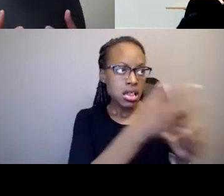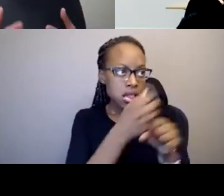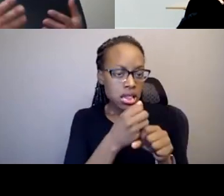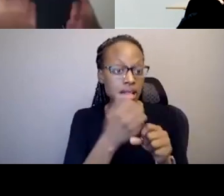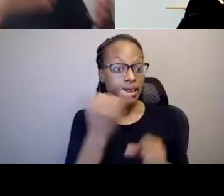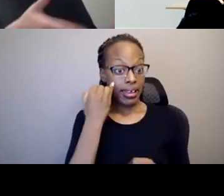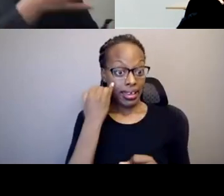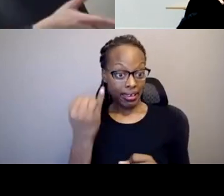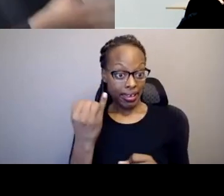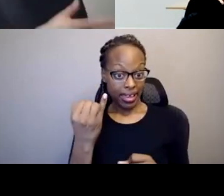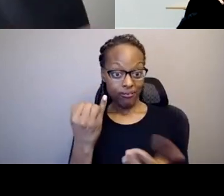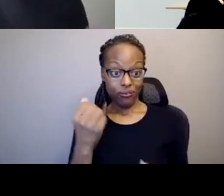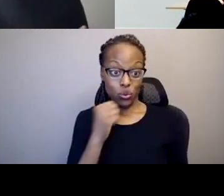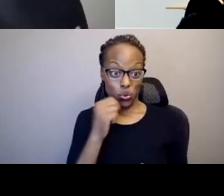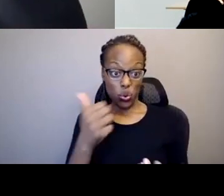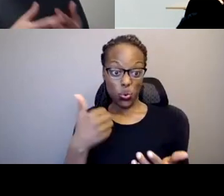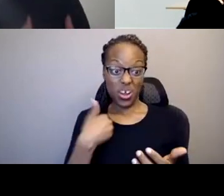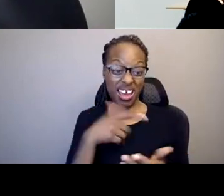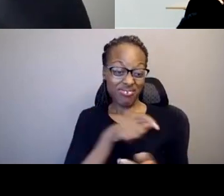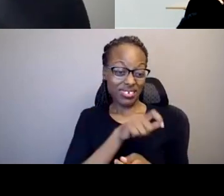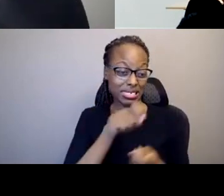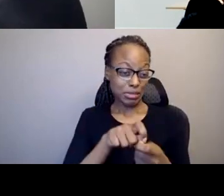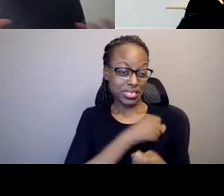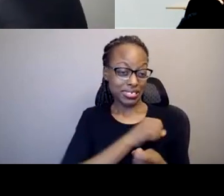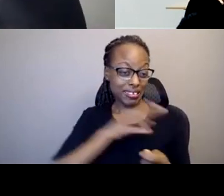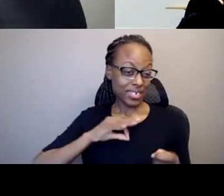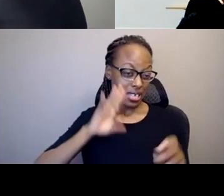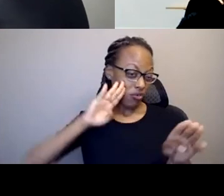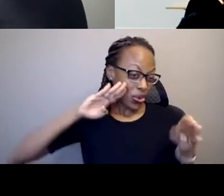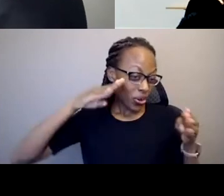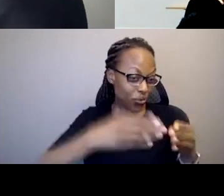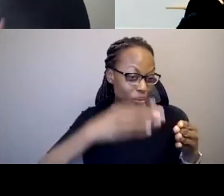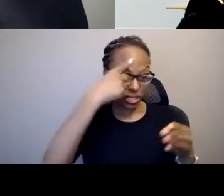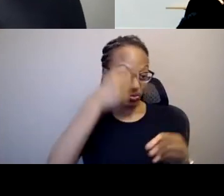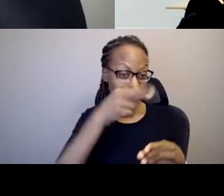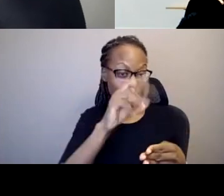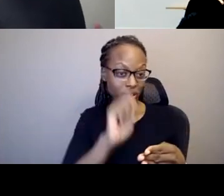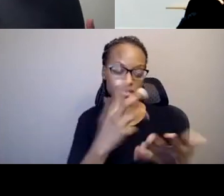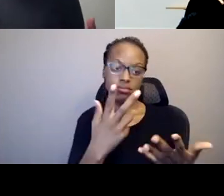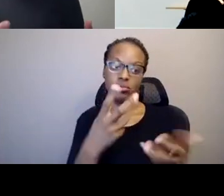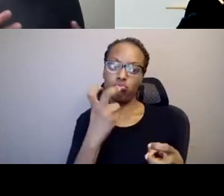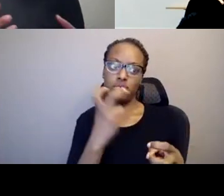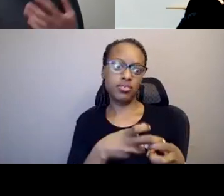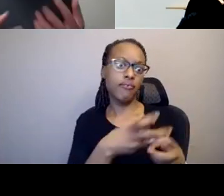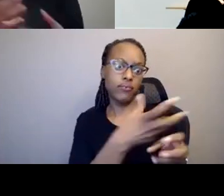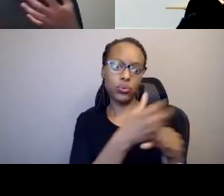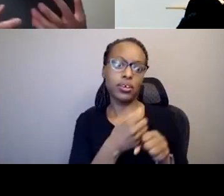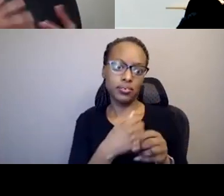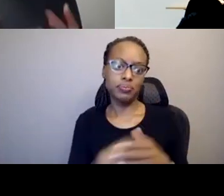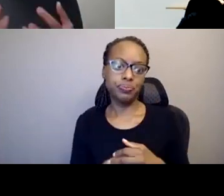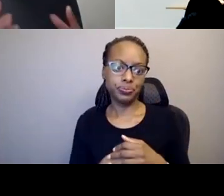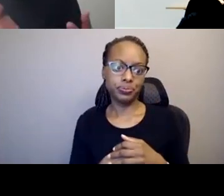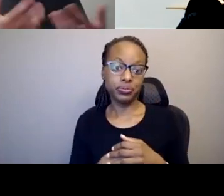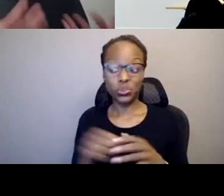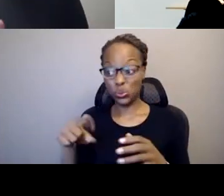of certain staff in place to do that, I don't know how, you know, organizations that